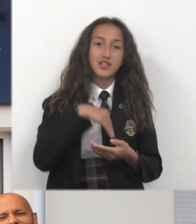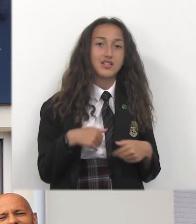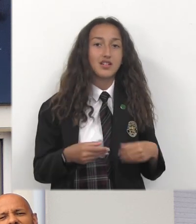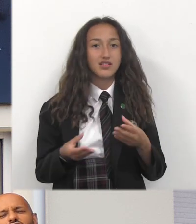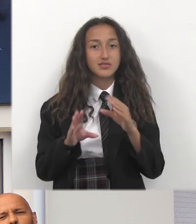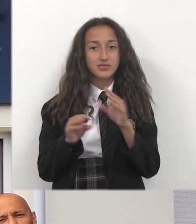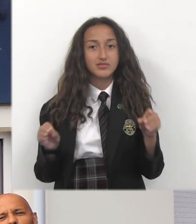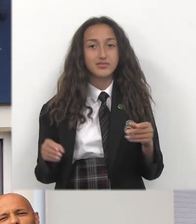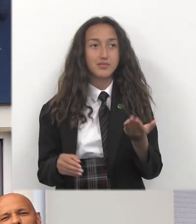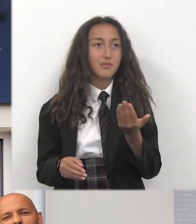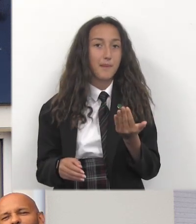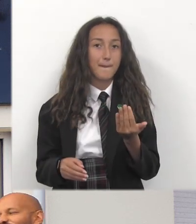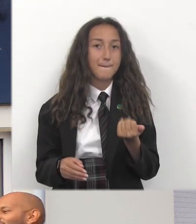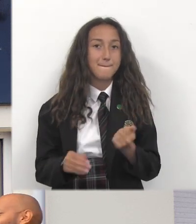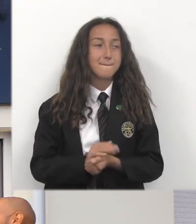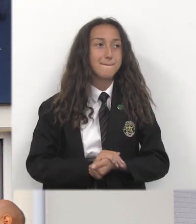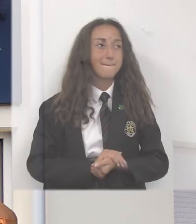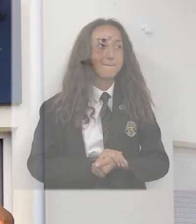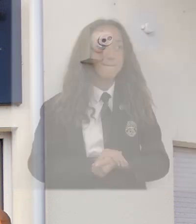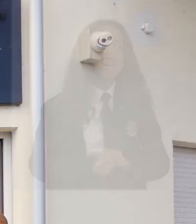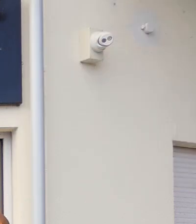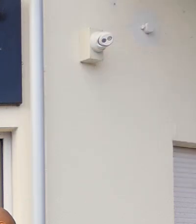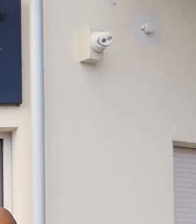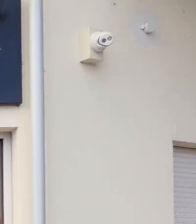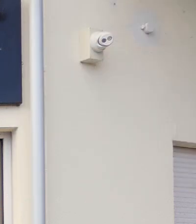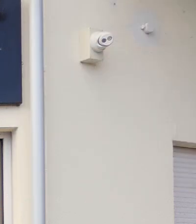come on in and I'll talk to you some more.